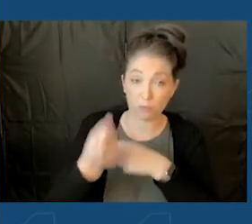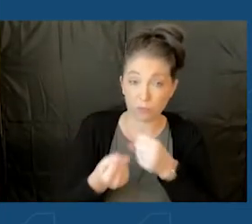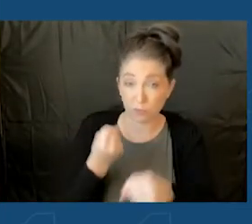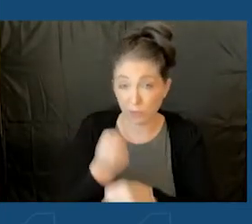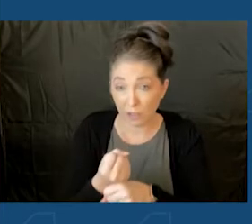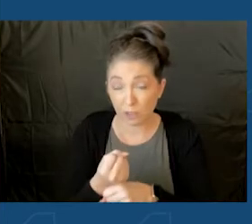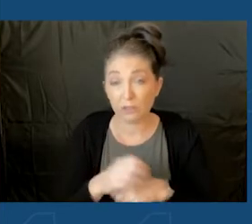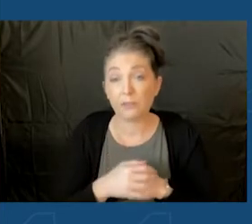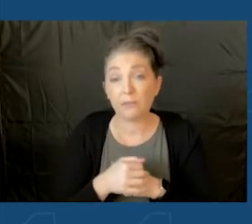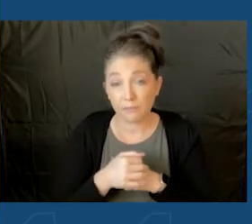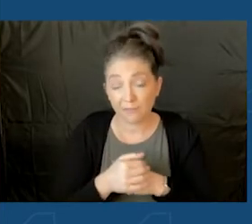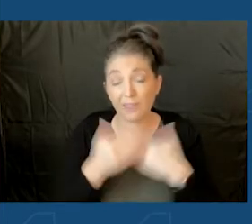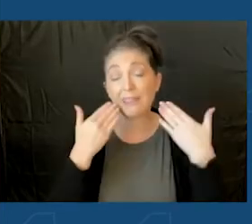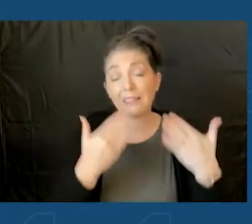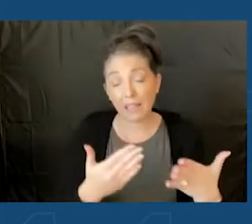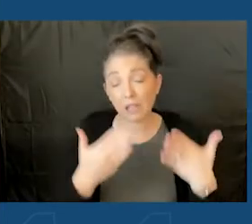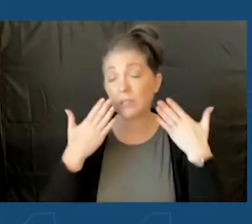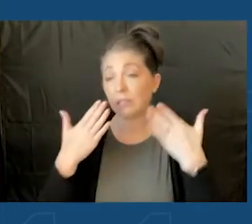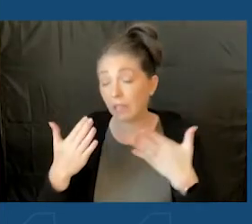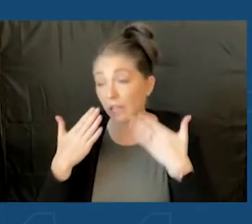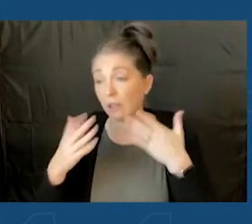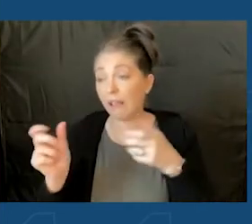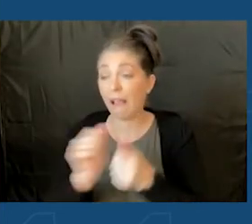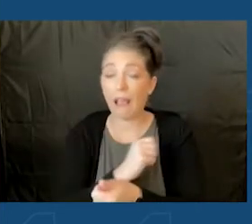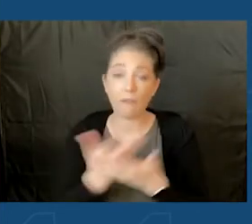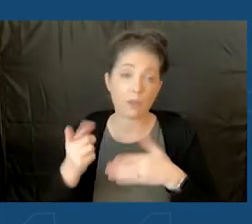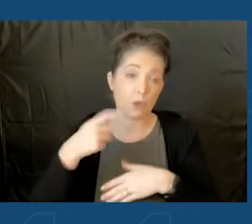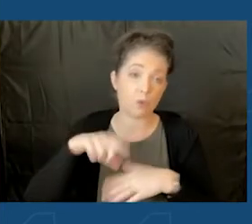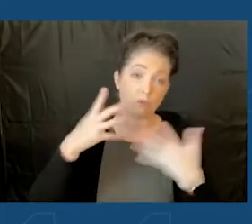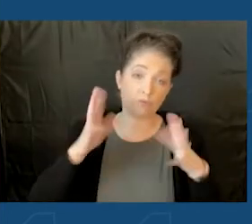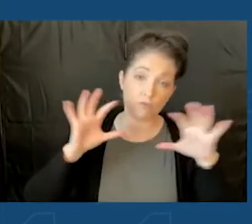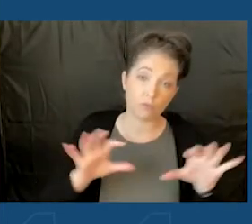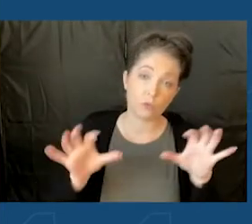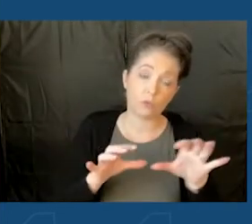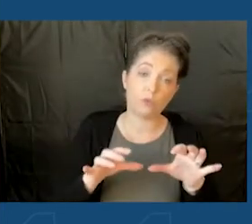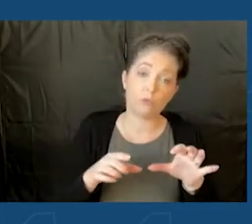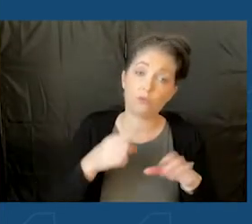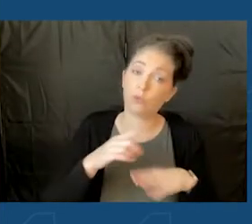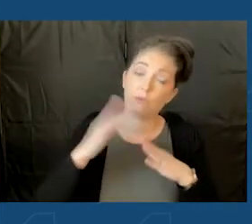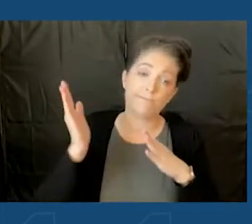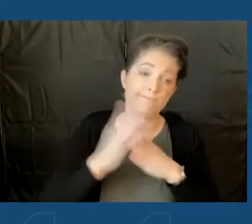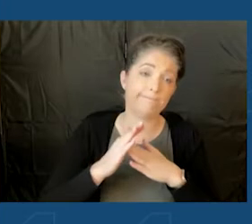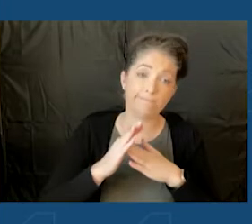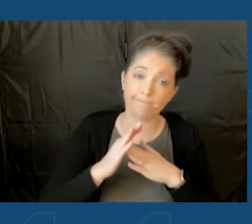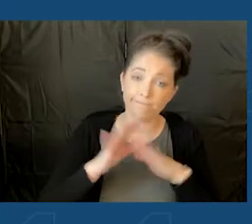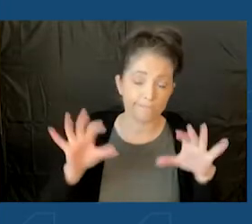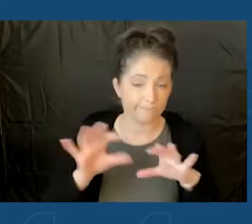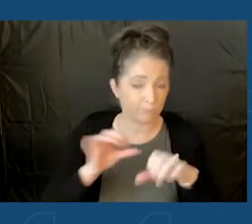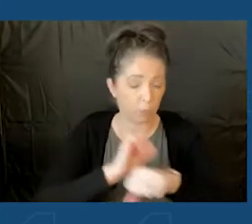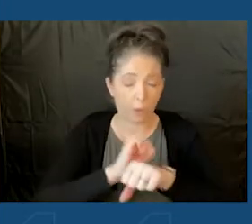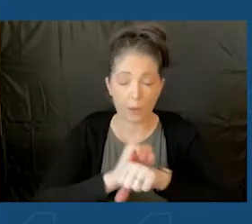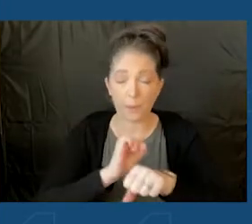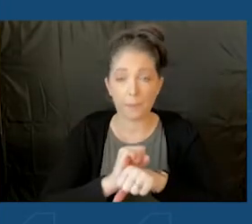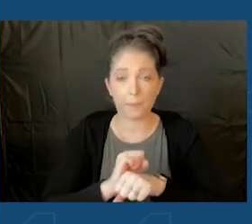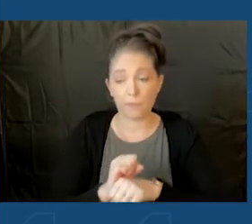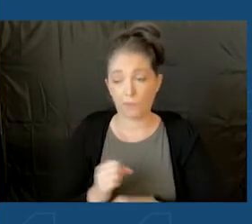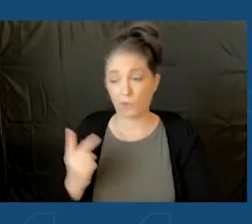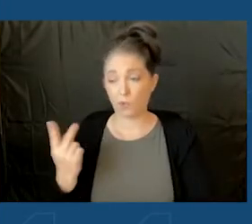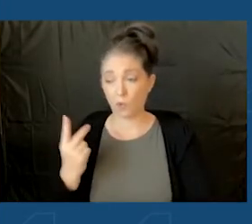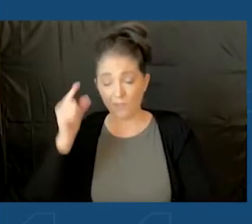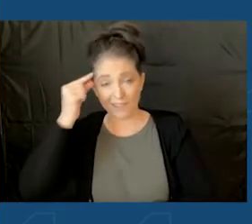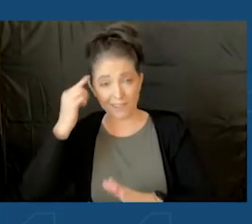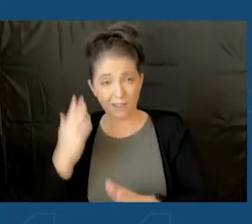you. Thank you for everything you've done, and you've done it to the highest level, and I know the governor and I are incredibly grateful for